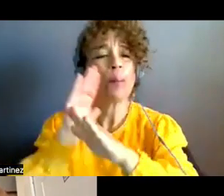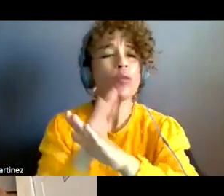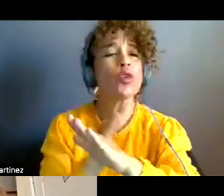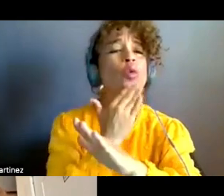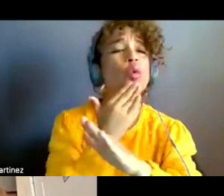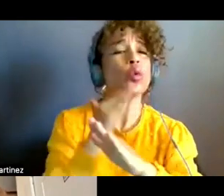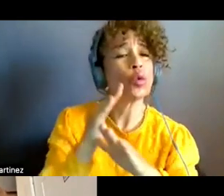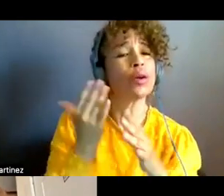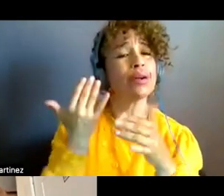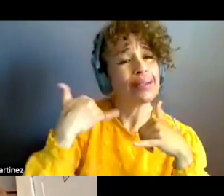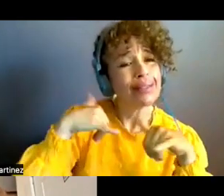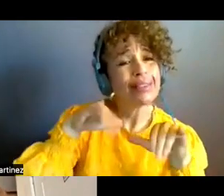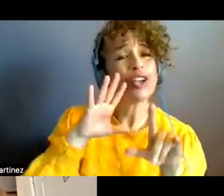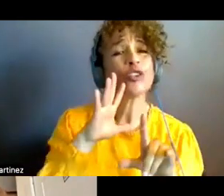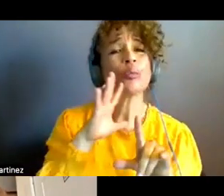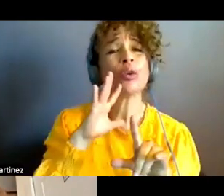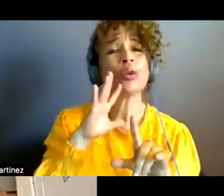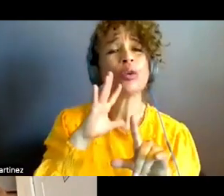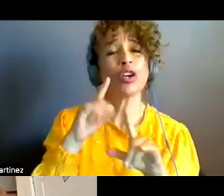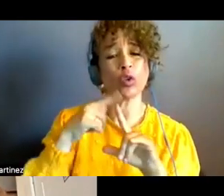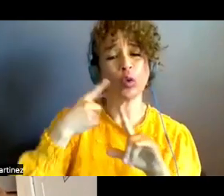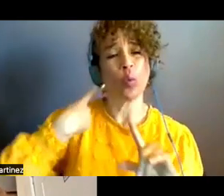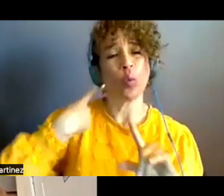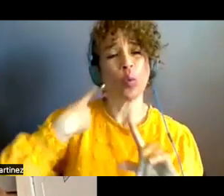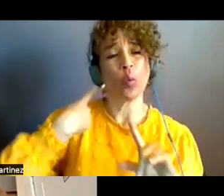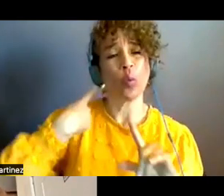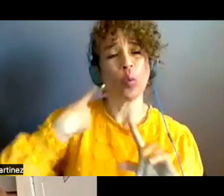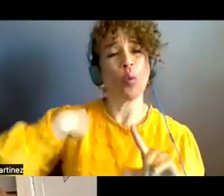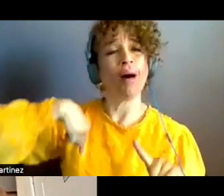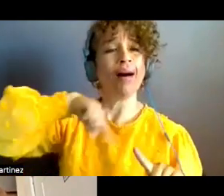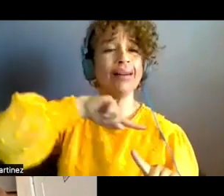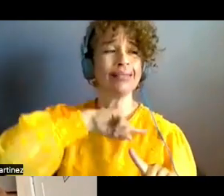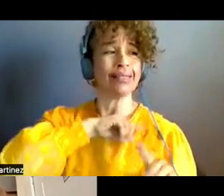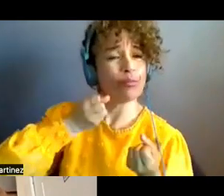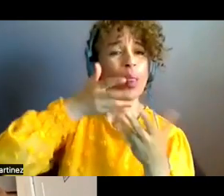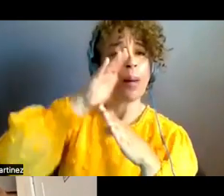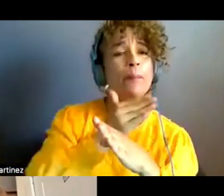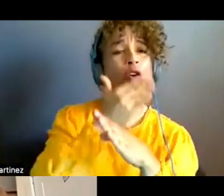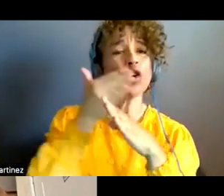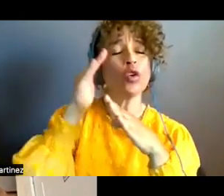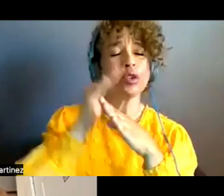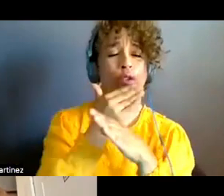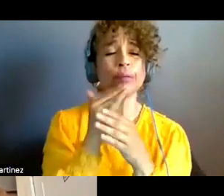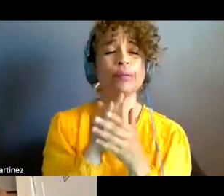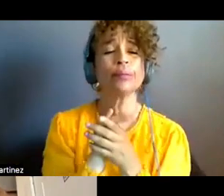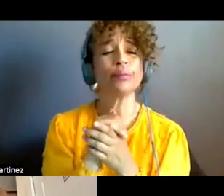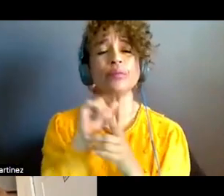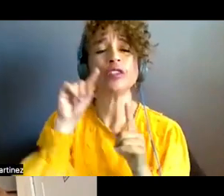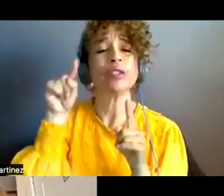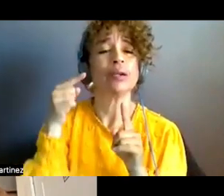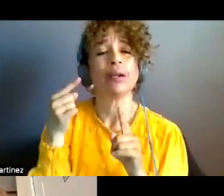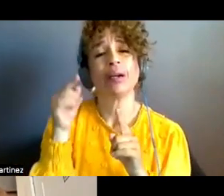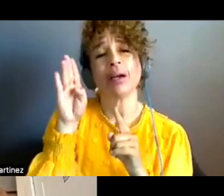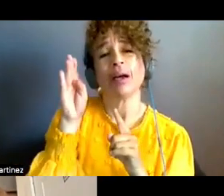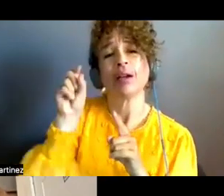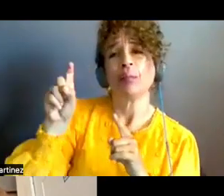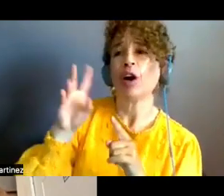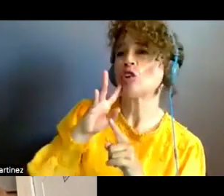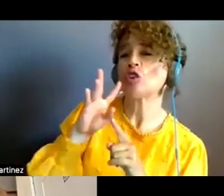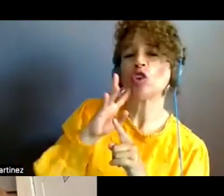that it still speaks to us. Right. Yeah. In the present, not just that Bach speaks to us, because there are